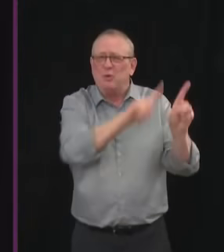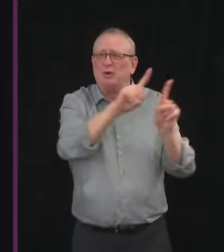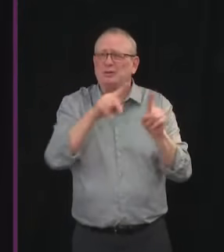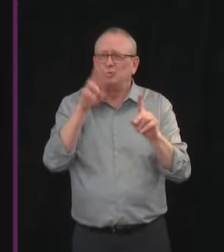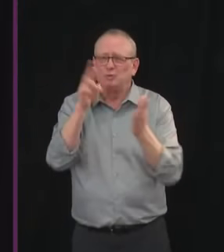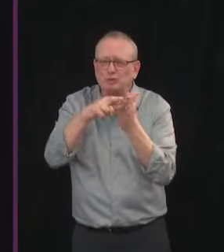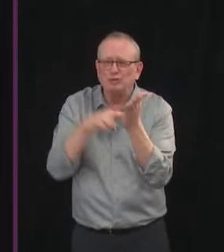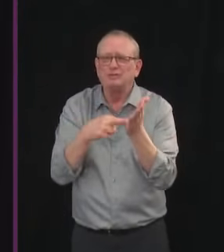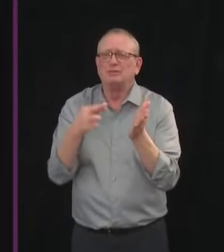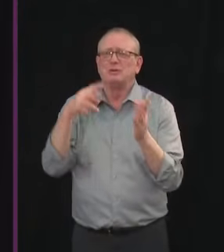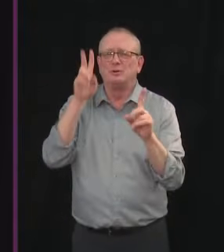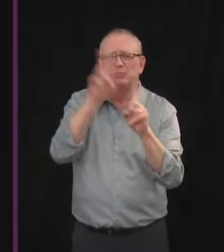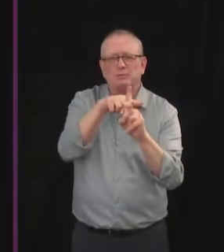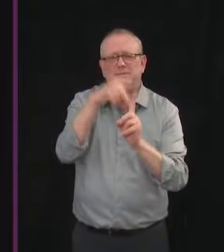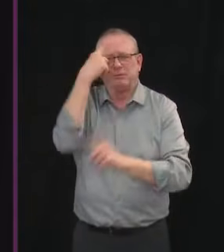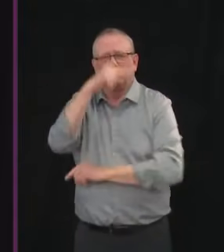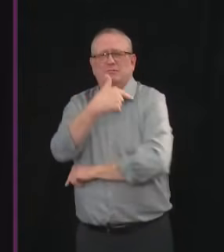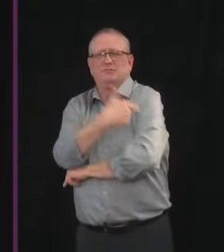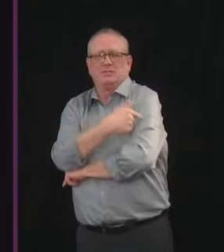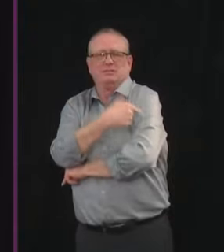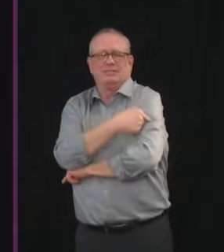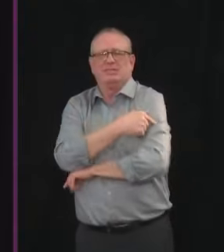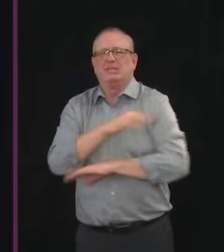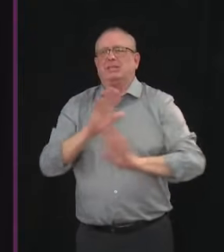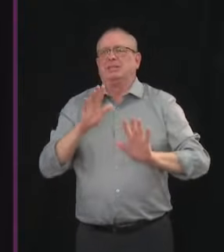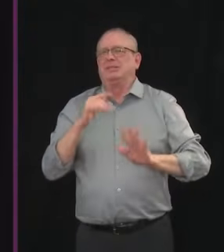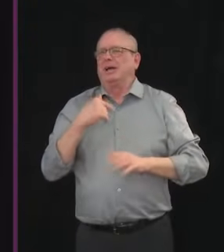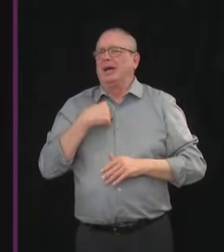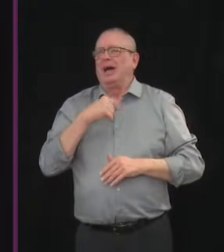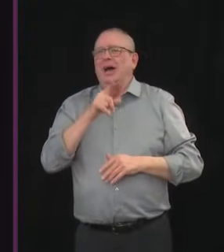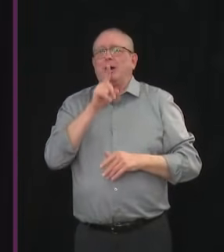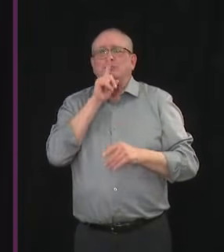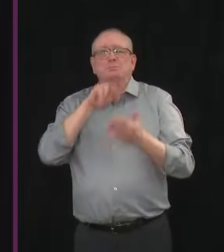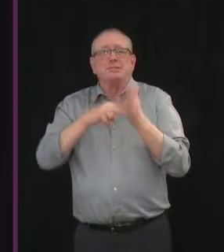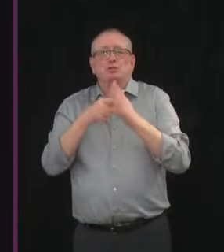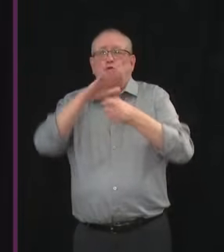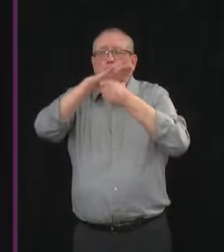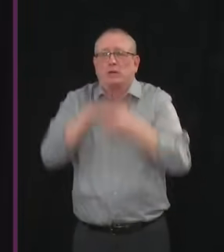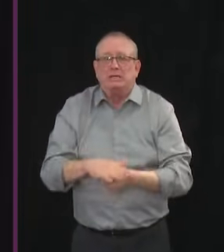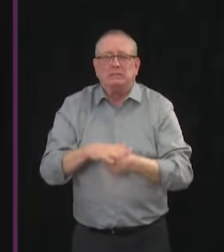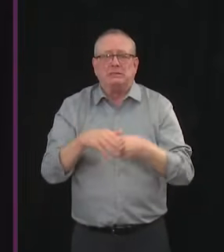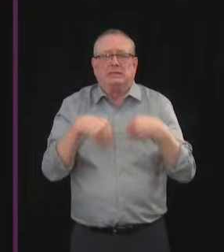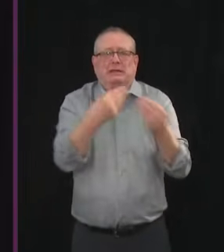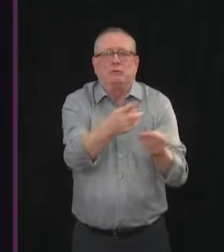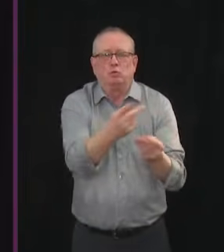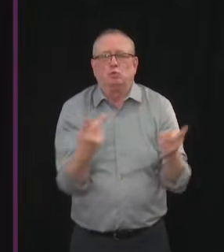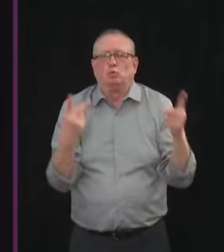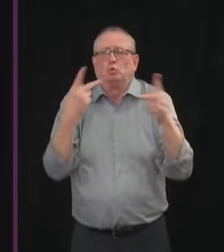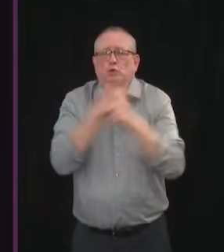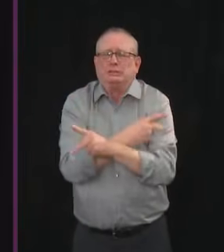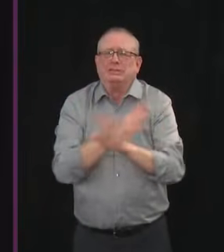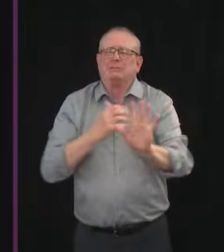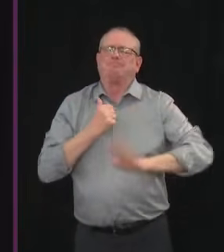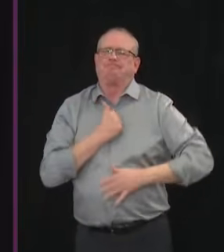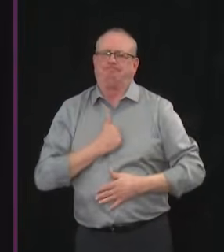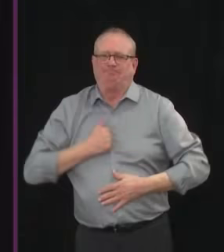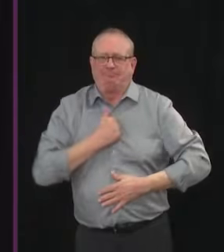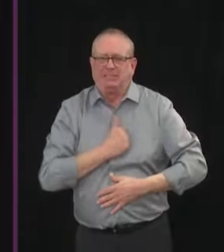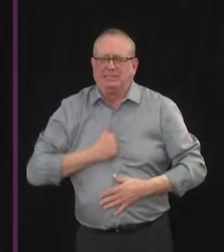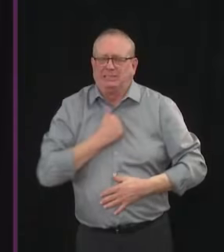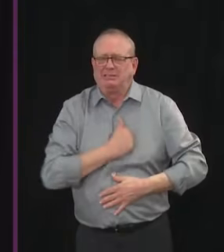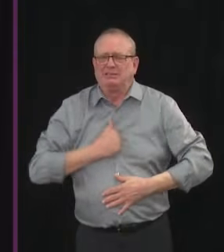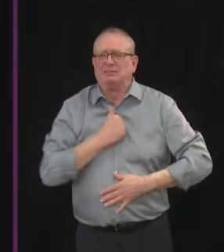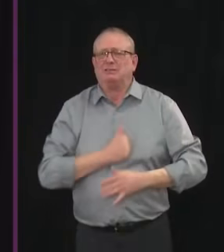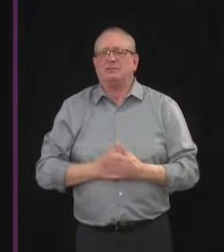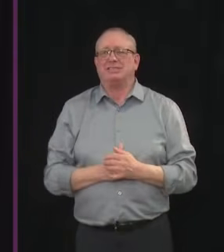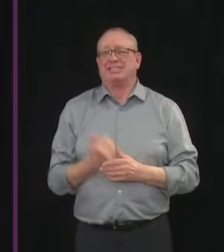time, and I am sorry that my words had this impact. This is especially important to say, since given the new